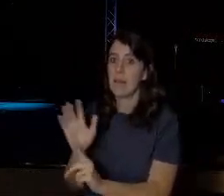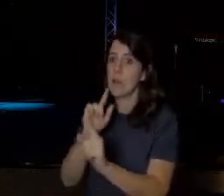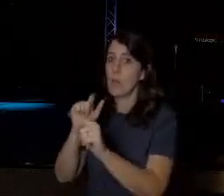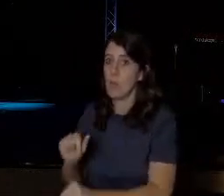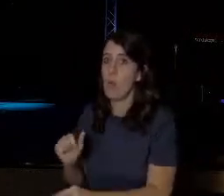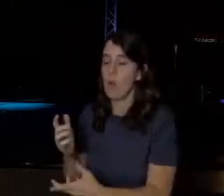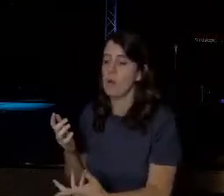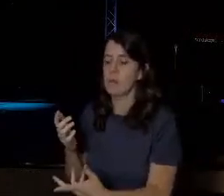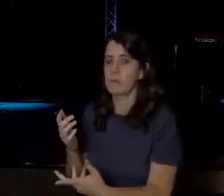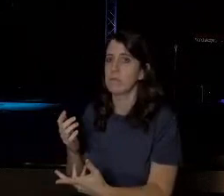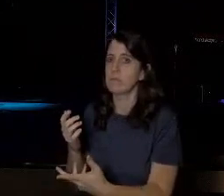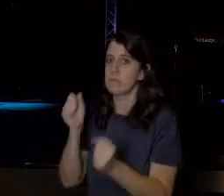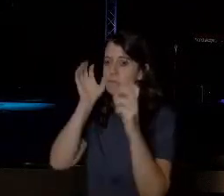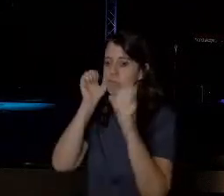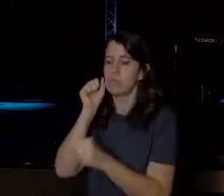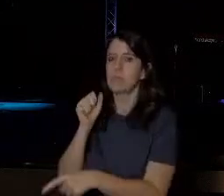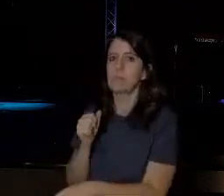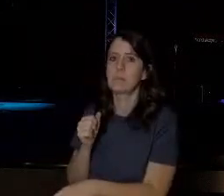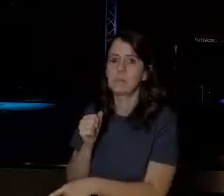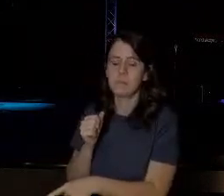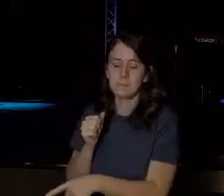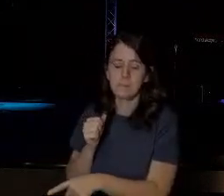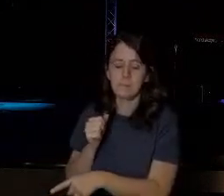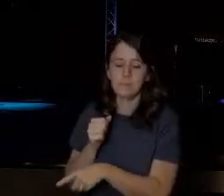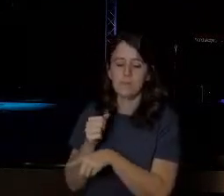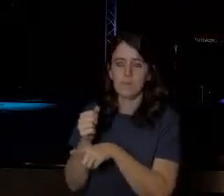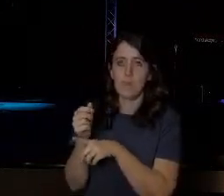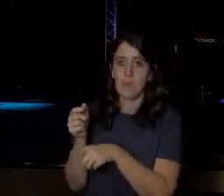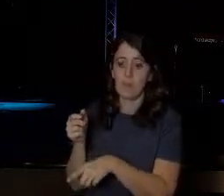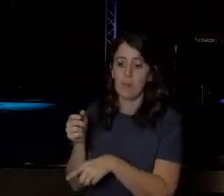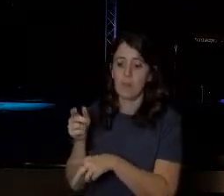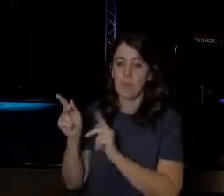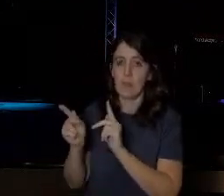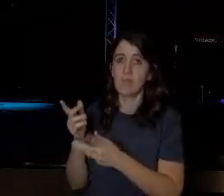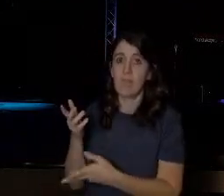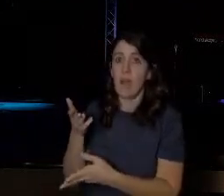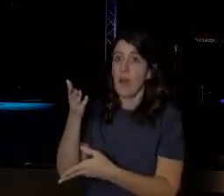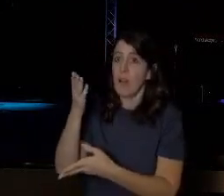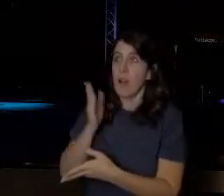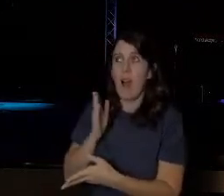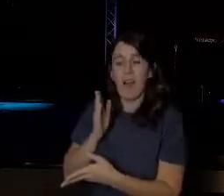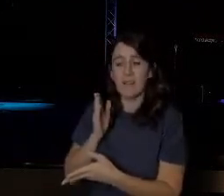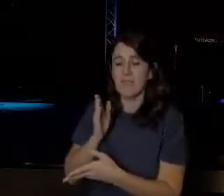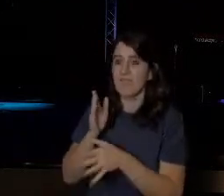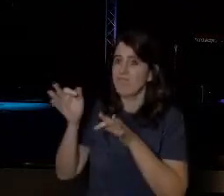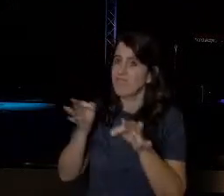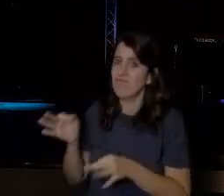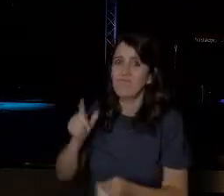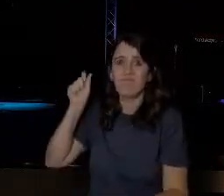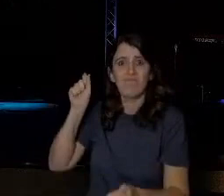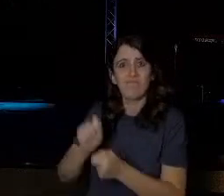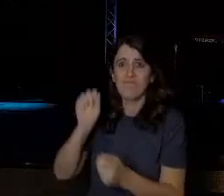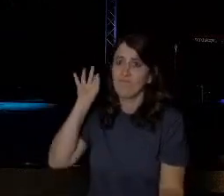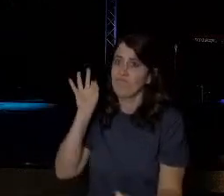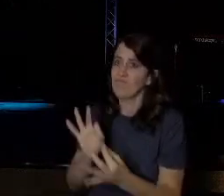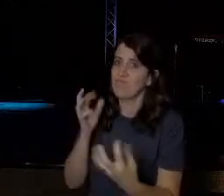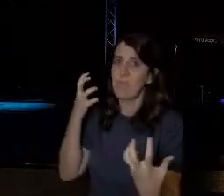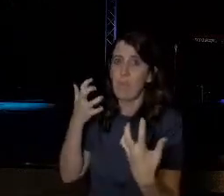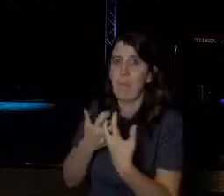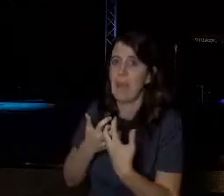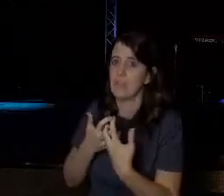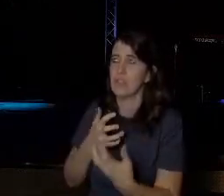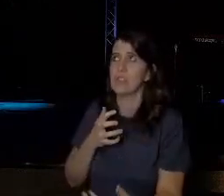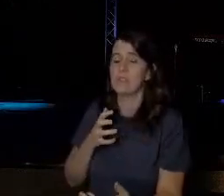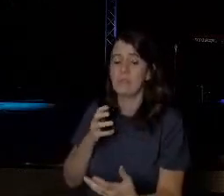is actually pretty incredible. Basically, it's this. This is exactly what God told us it would be. The land